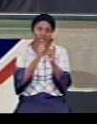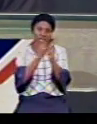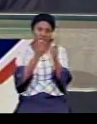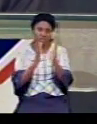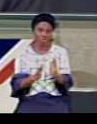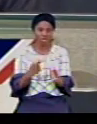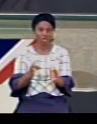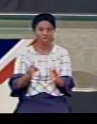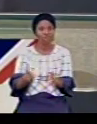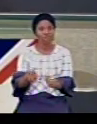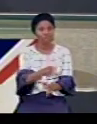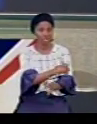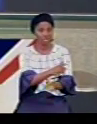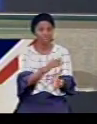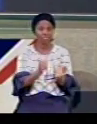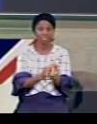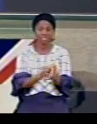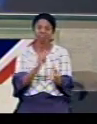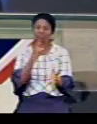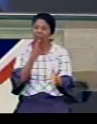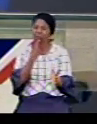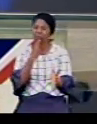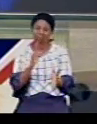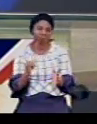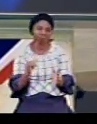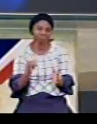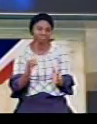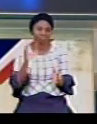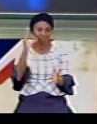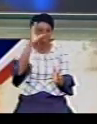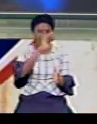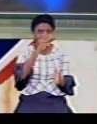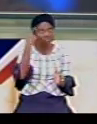them that diligently seek him.